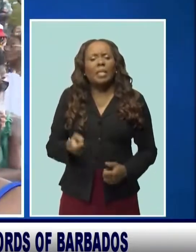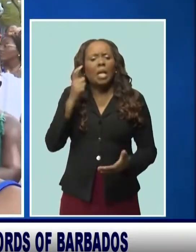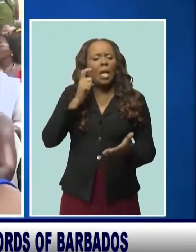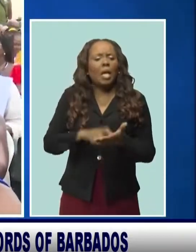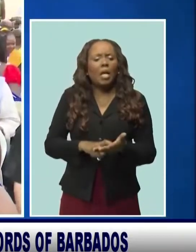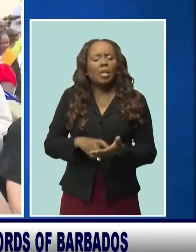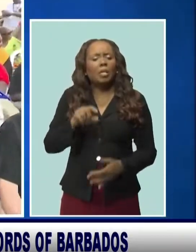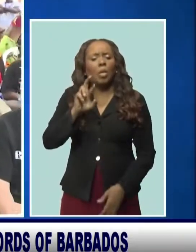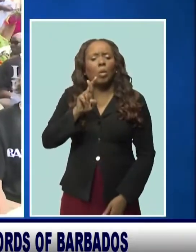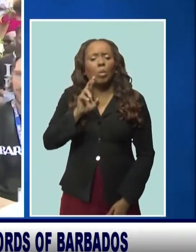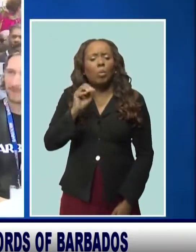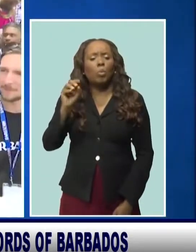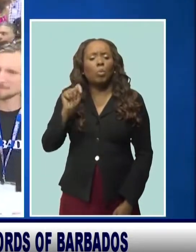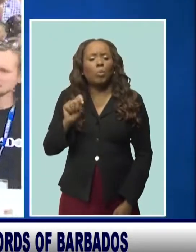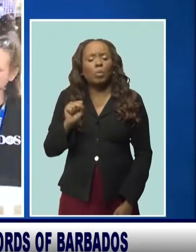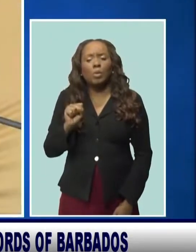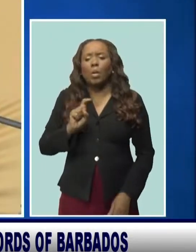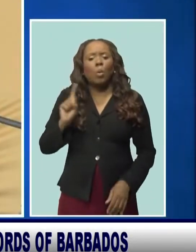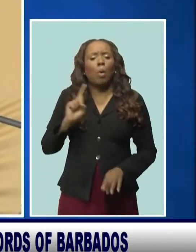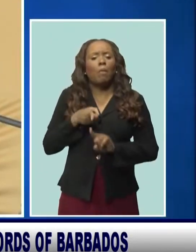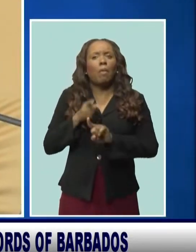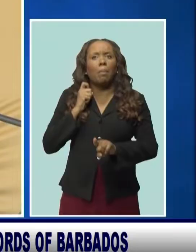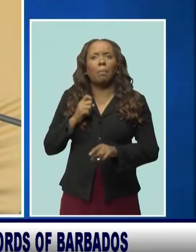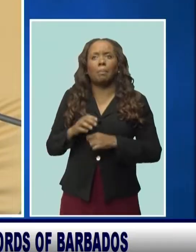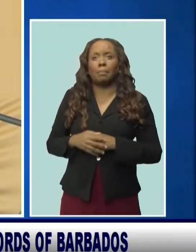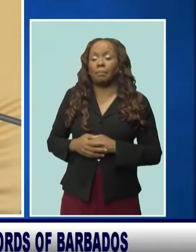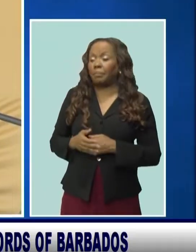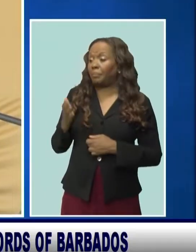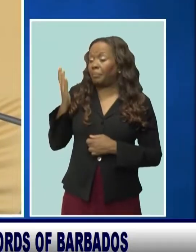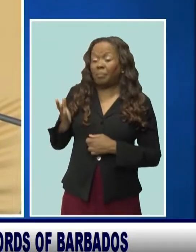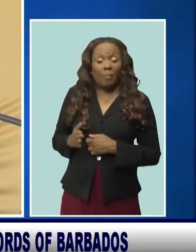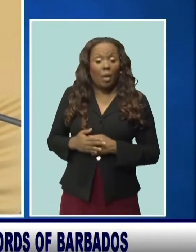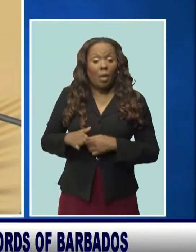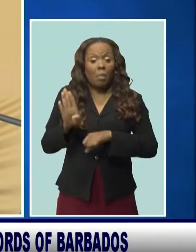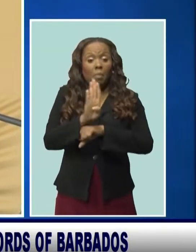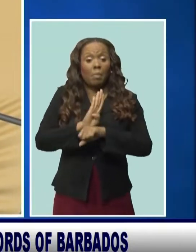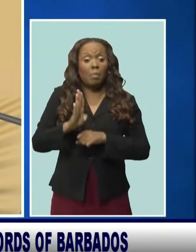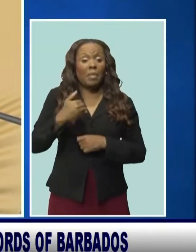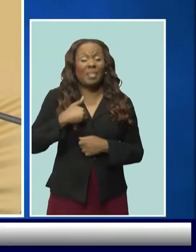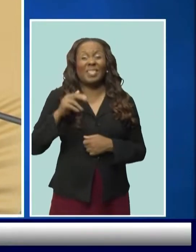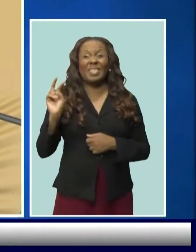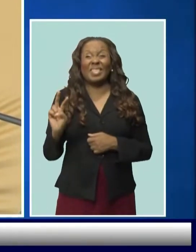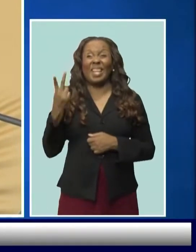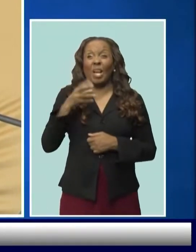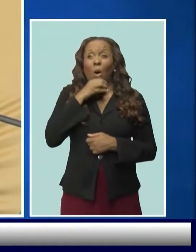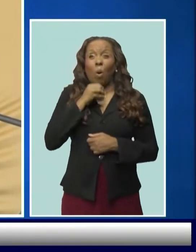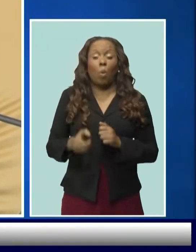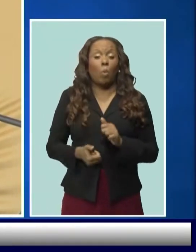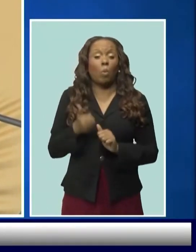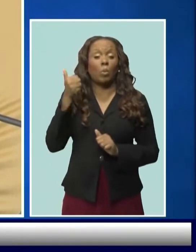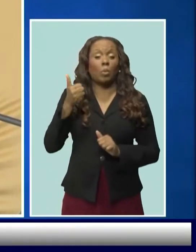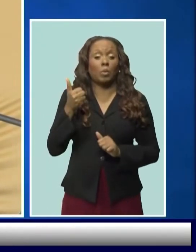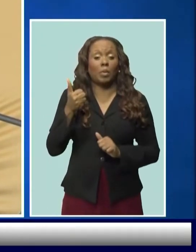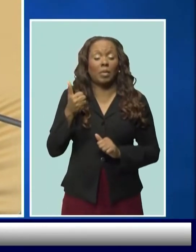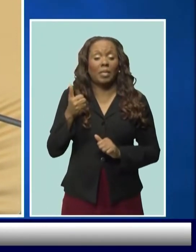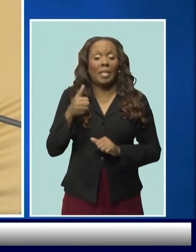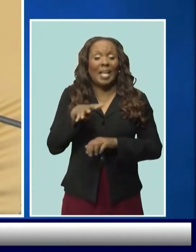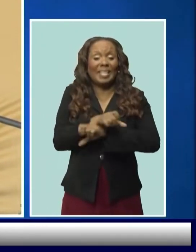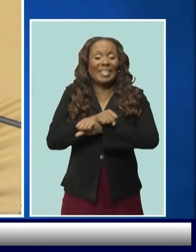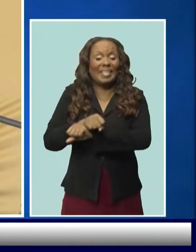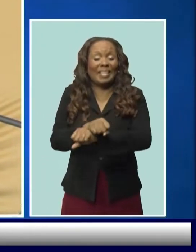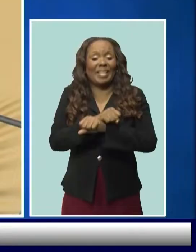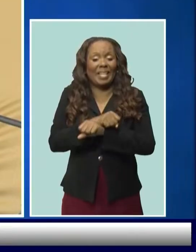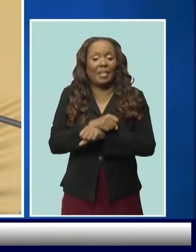market. Barbados has the second oldest transatlantic slave records in the